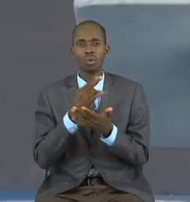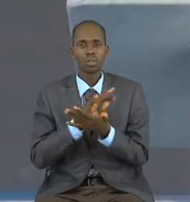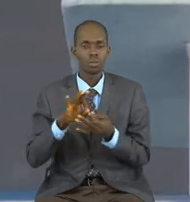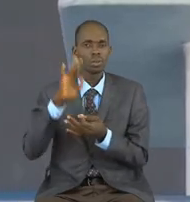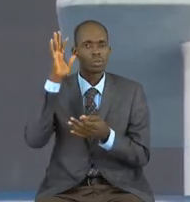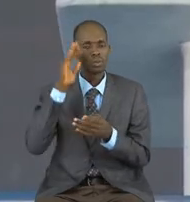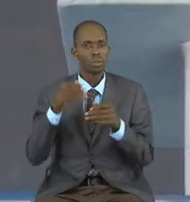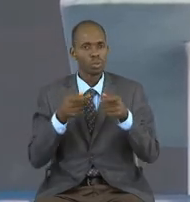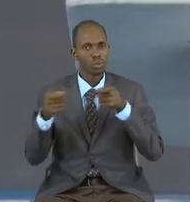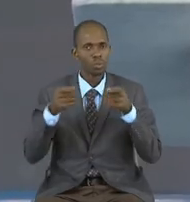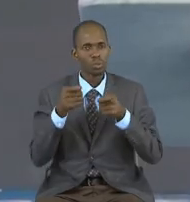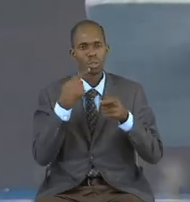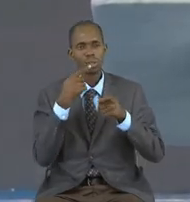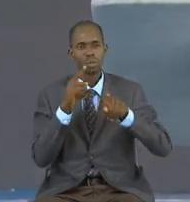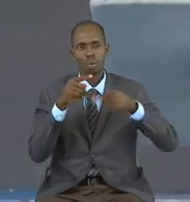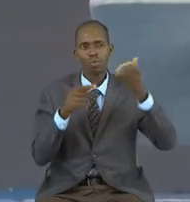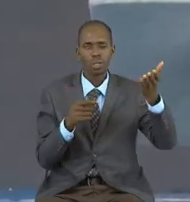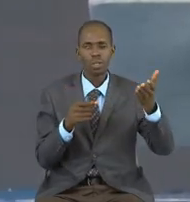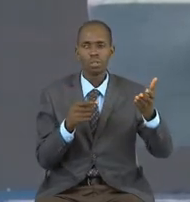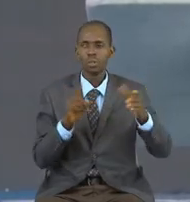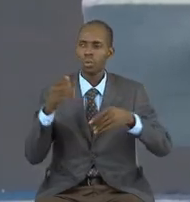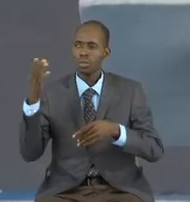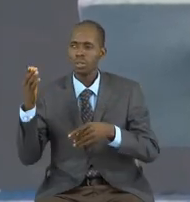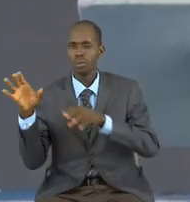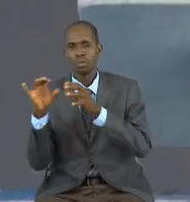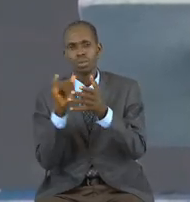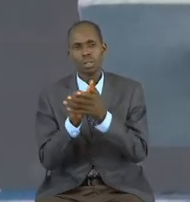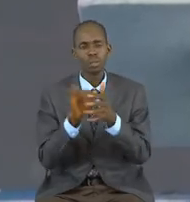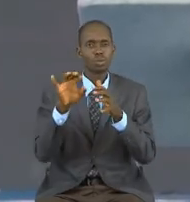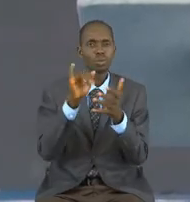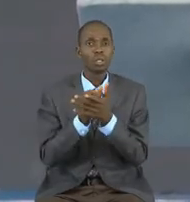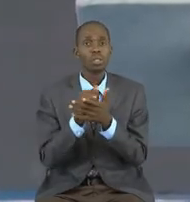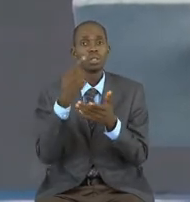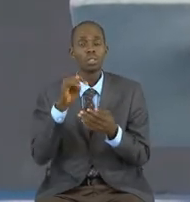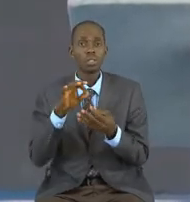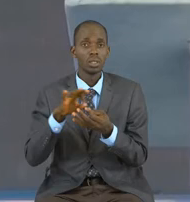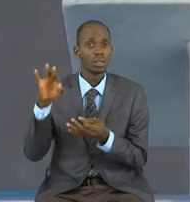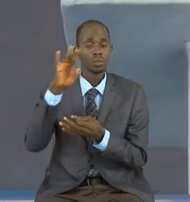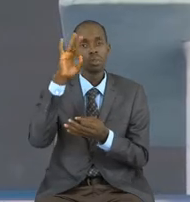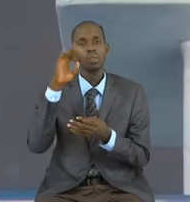go there, do that, the Spirit bid me go.